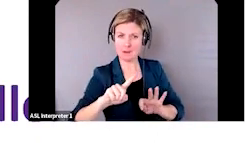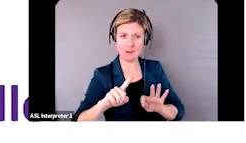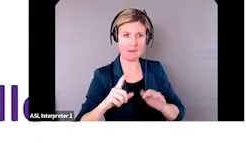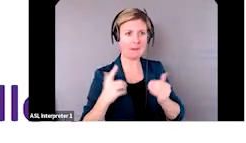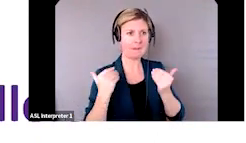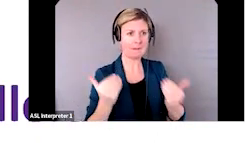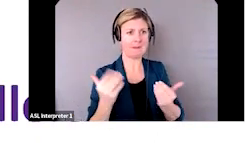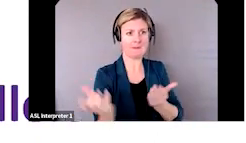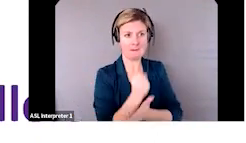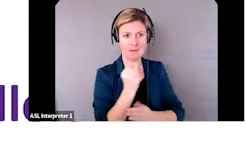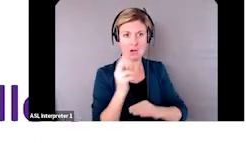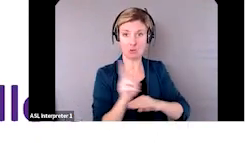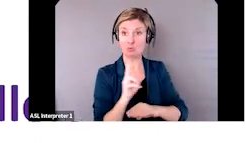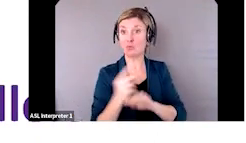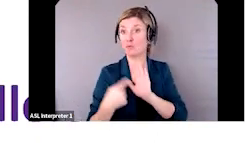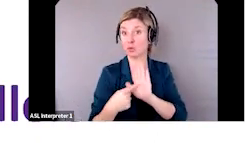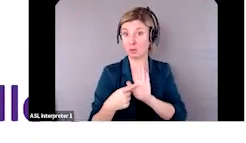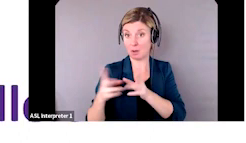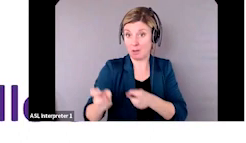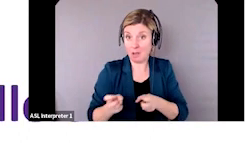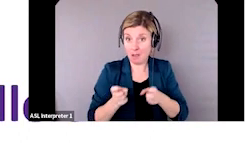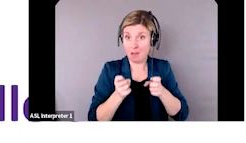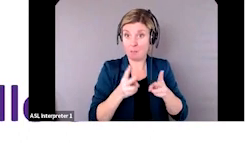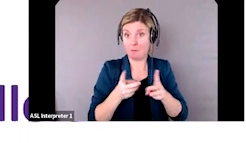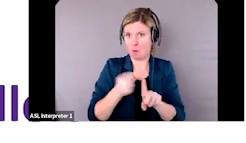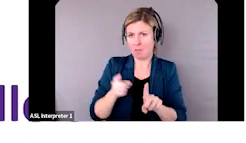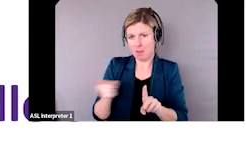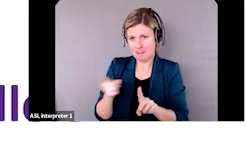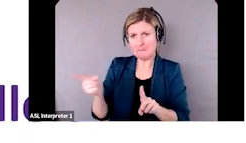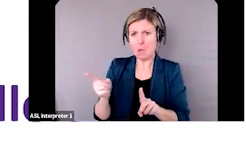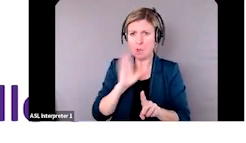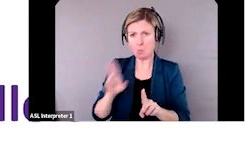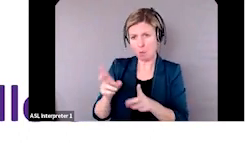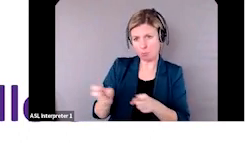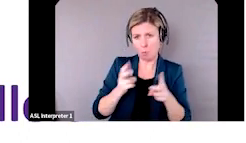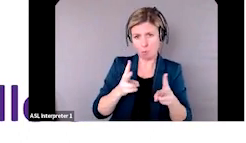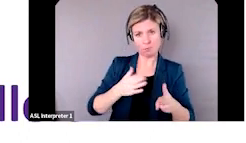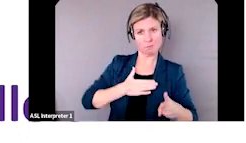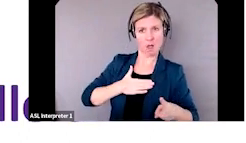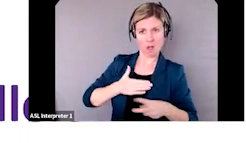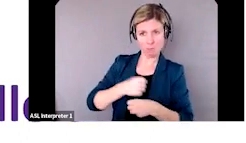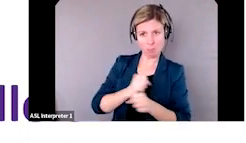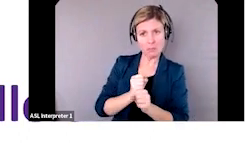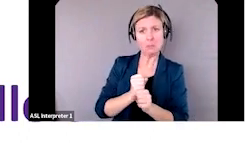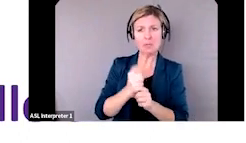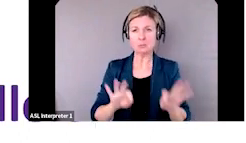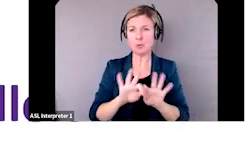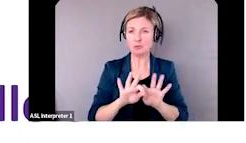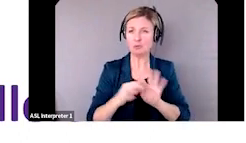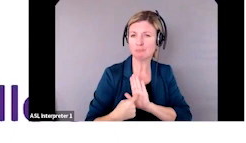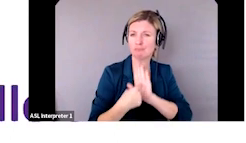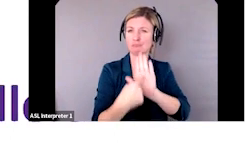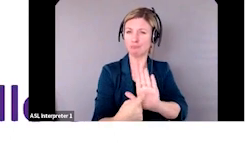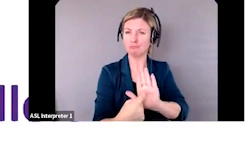distributor and putting it up on Amazon on your behalf, we want to make sure your brand is appropriately represented and that the reviews